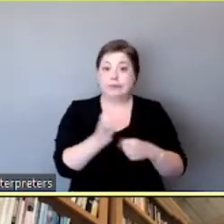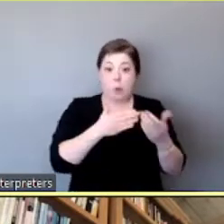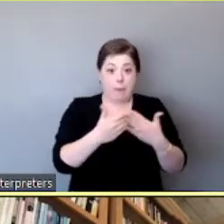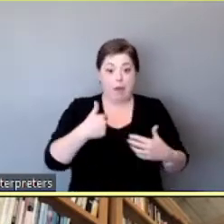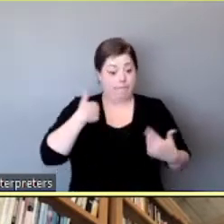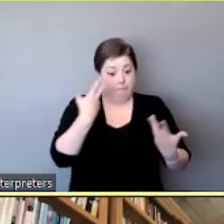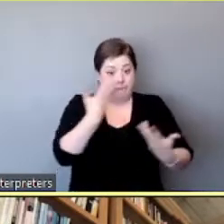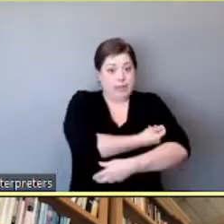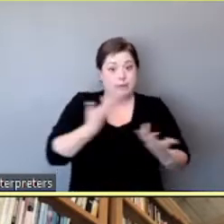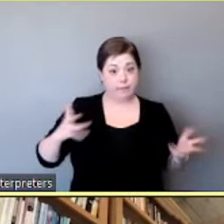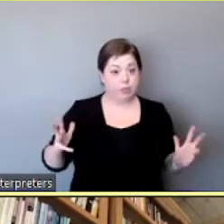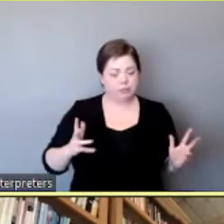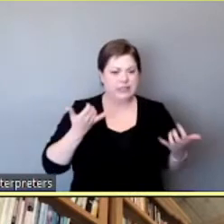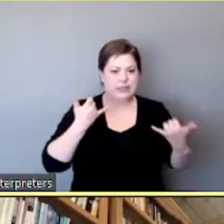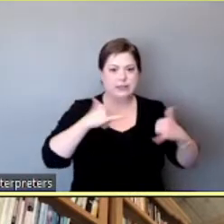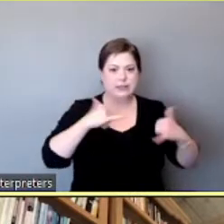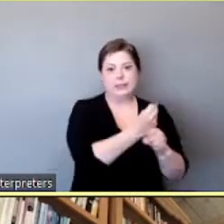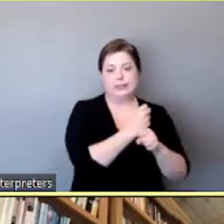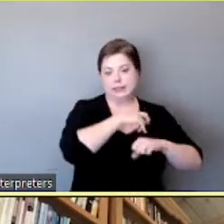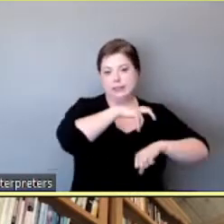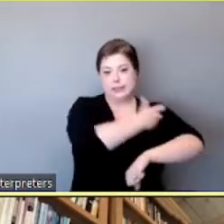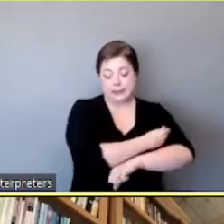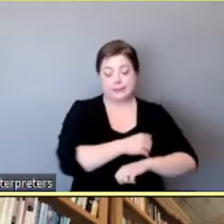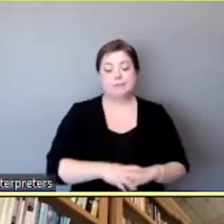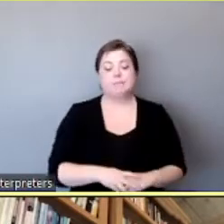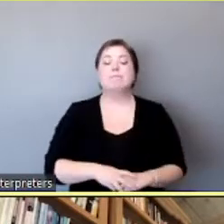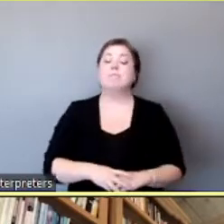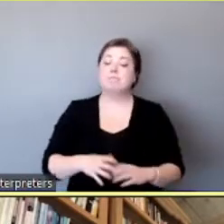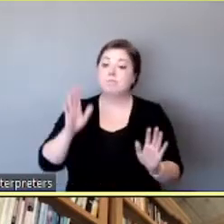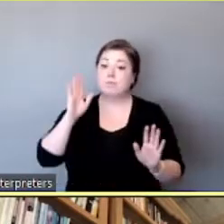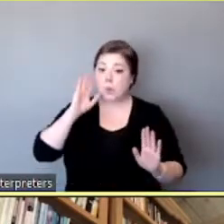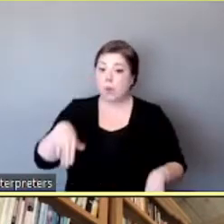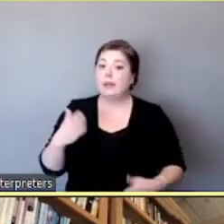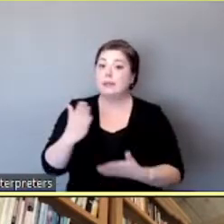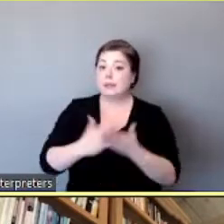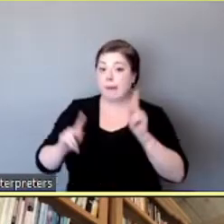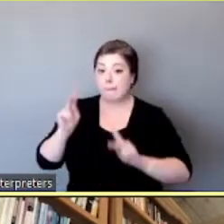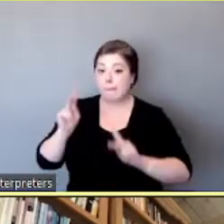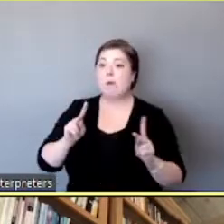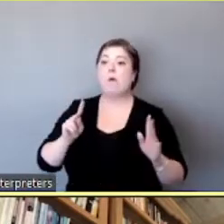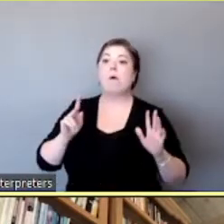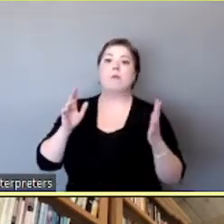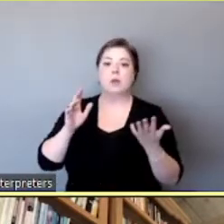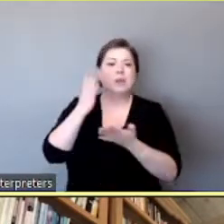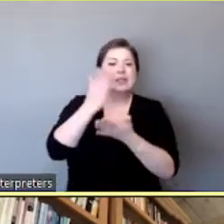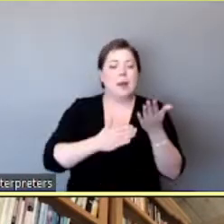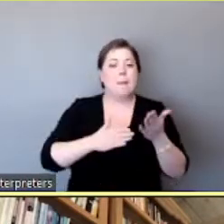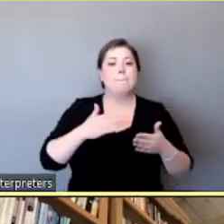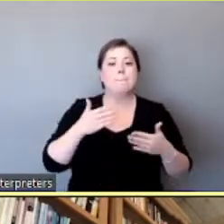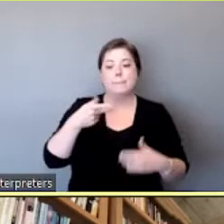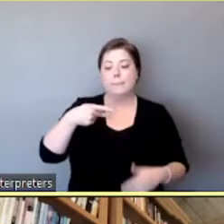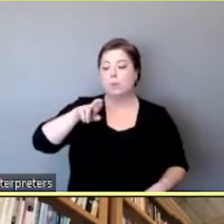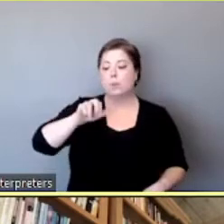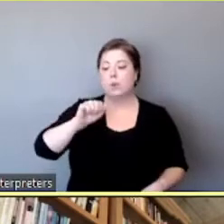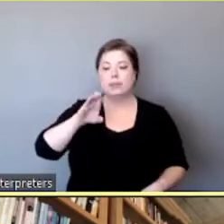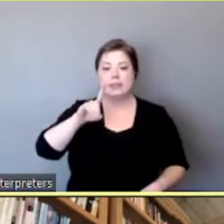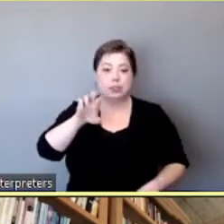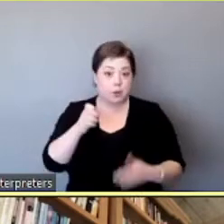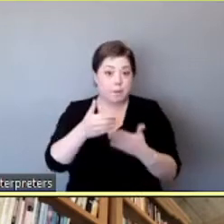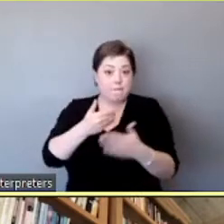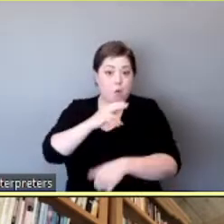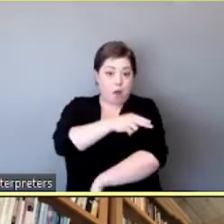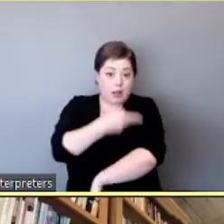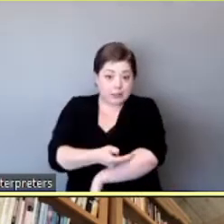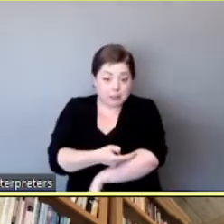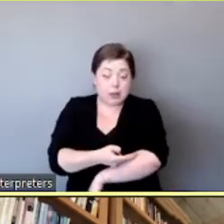the routine testing that we're doing for some, but not all procedures now prior to hospitalization and